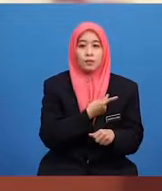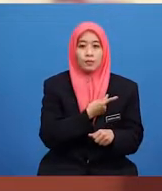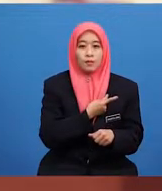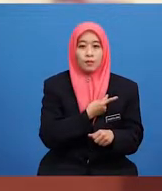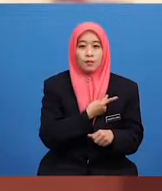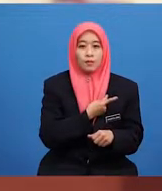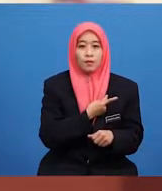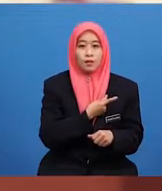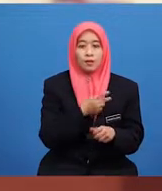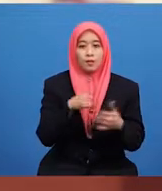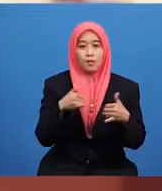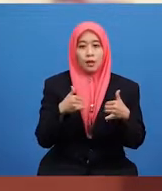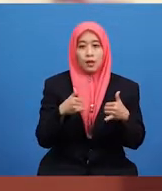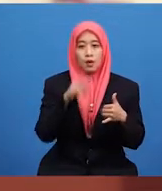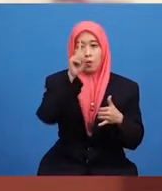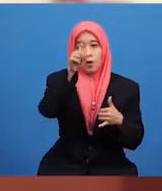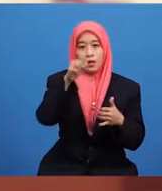not enough.